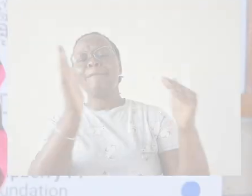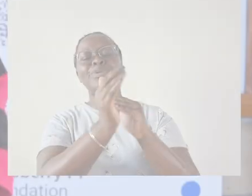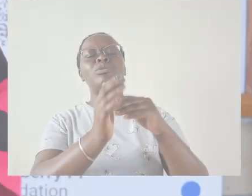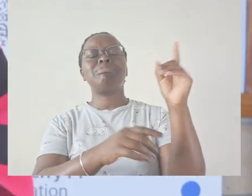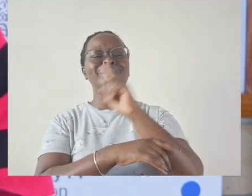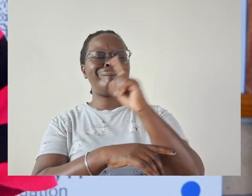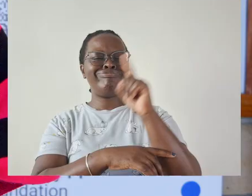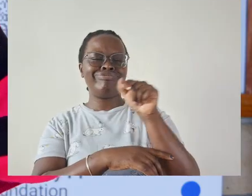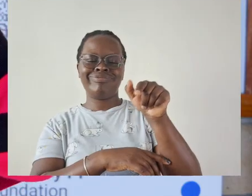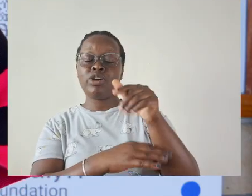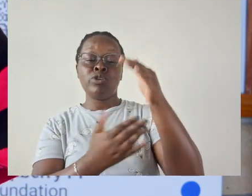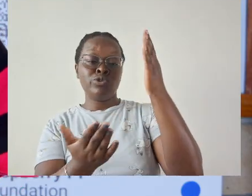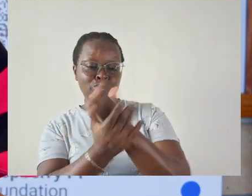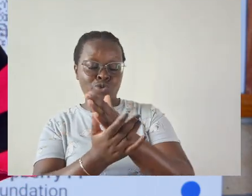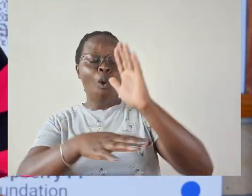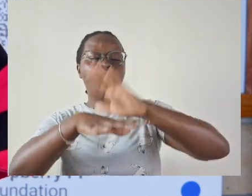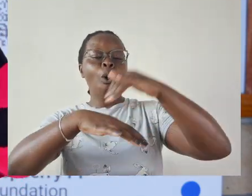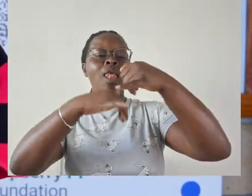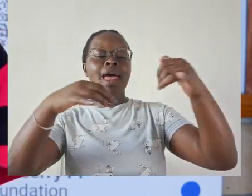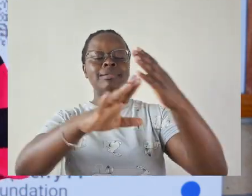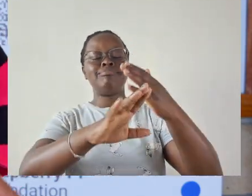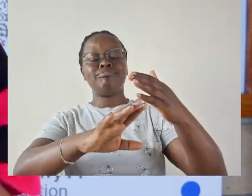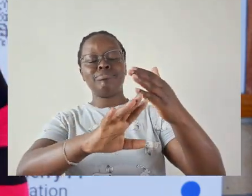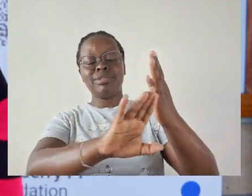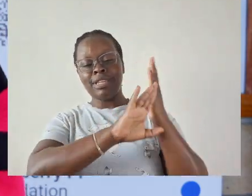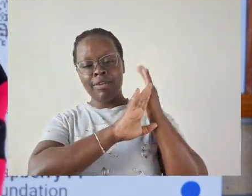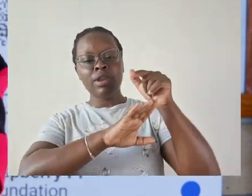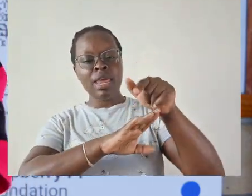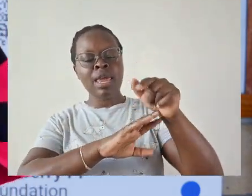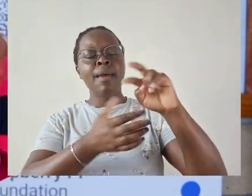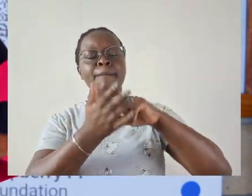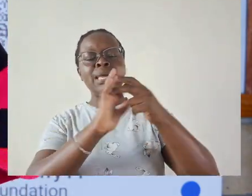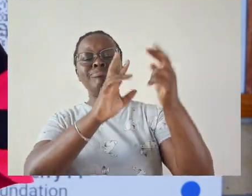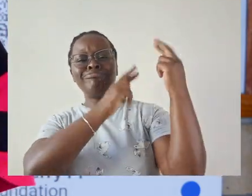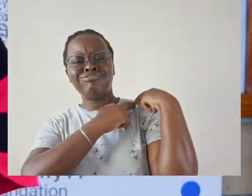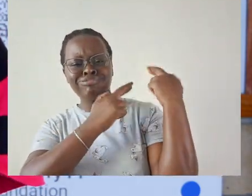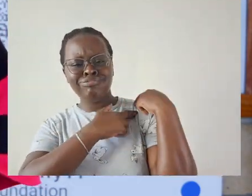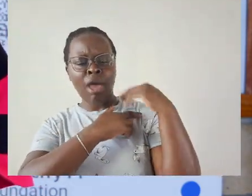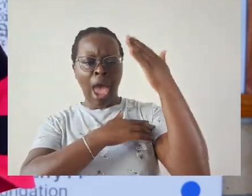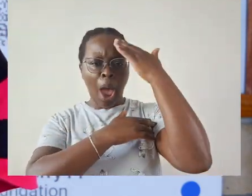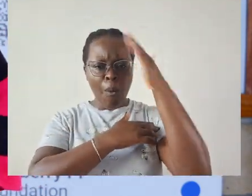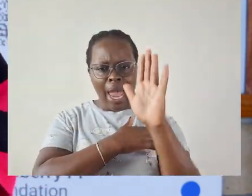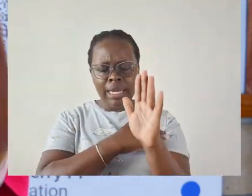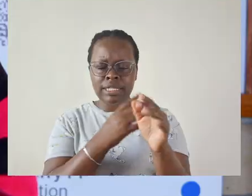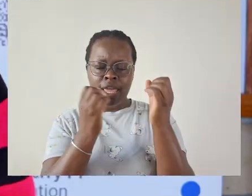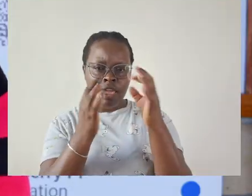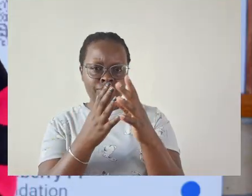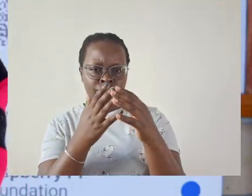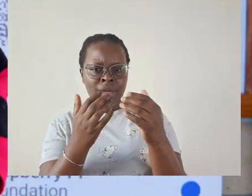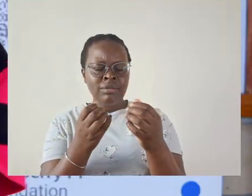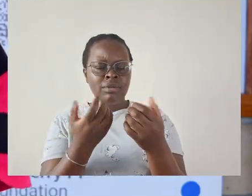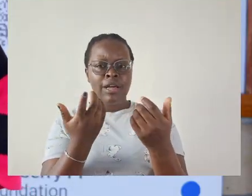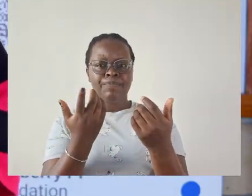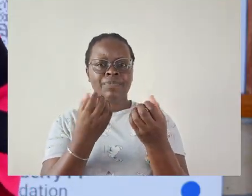True online safety involves digital wellness, responsible behavior, cyber ethics, and awareness of threats like data